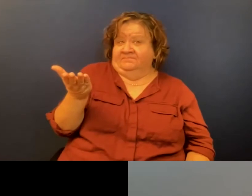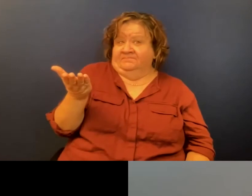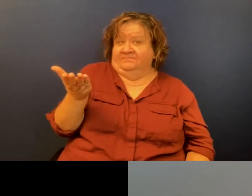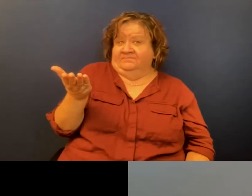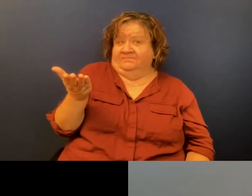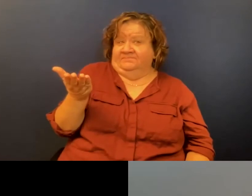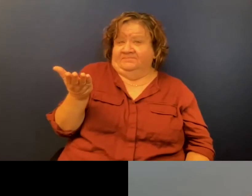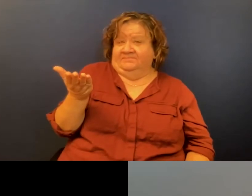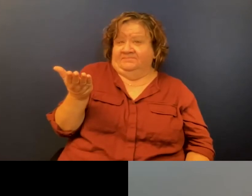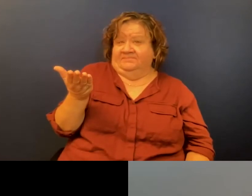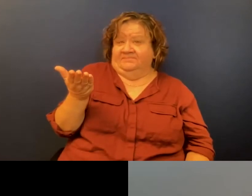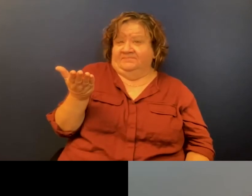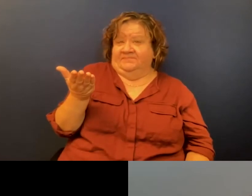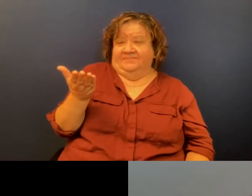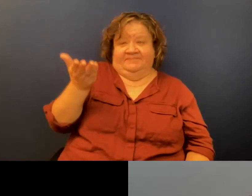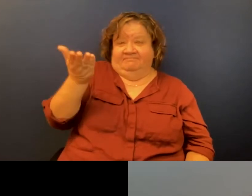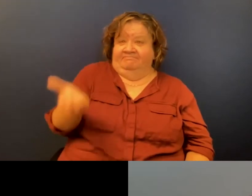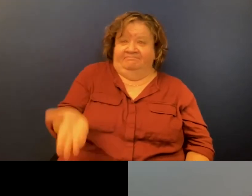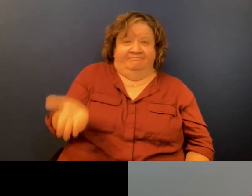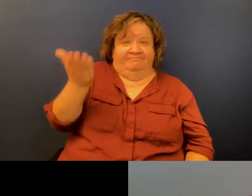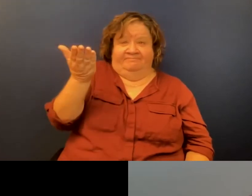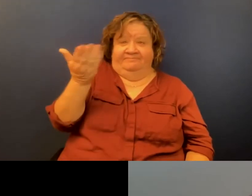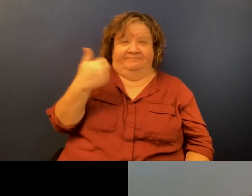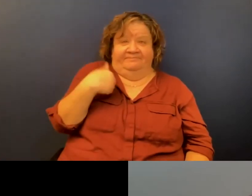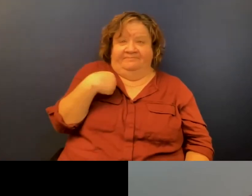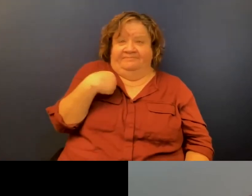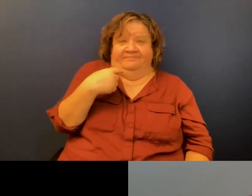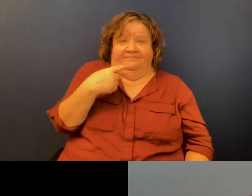In this case, Nefertiti